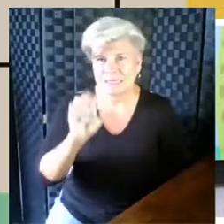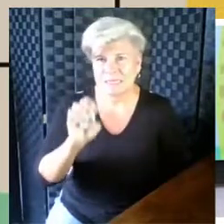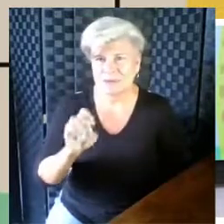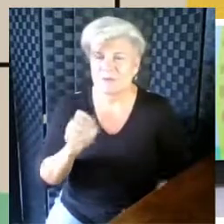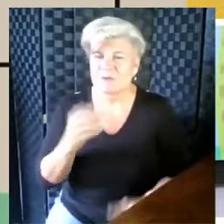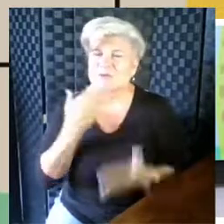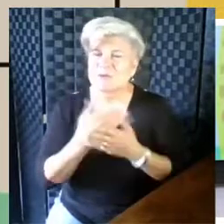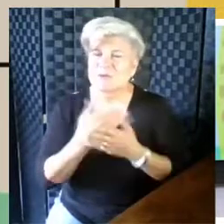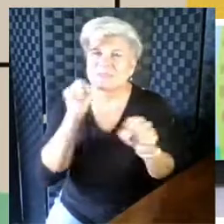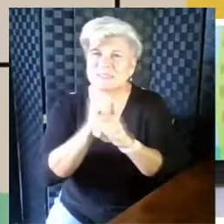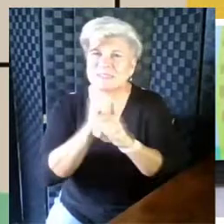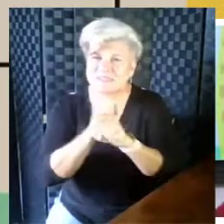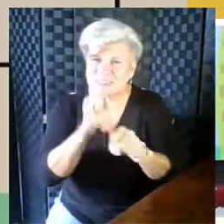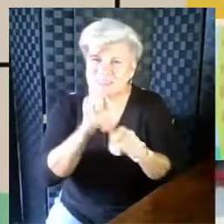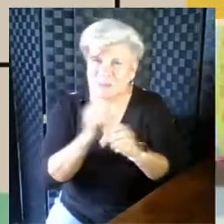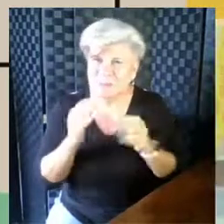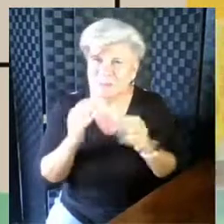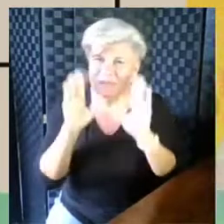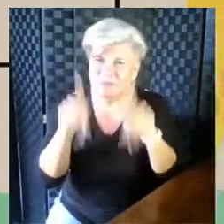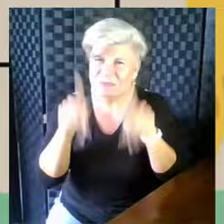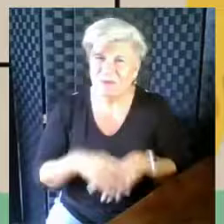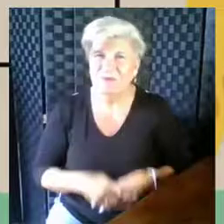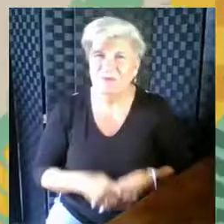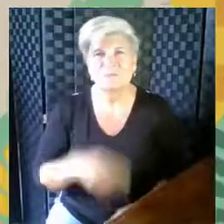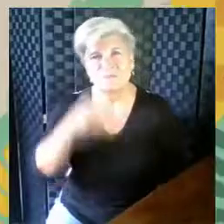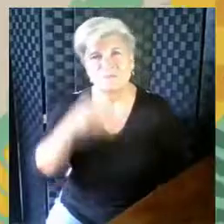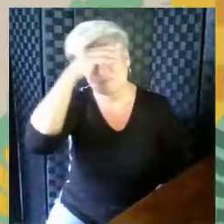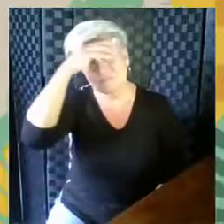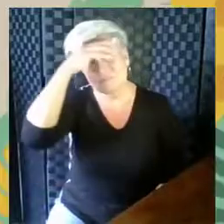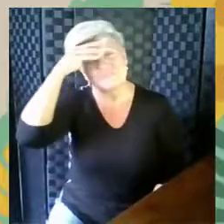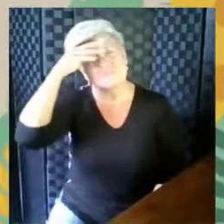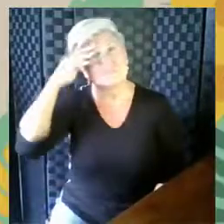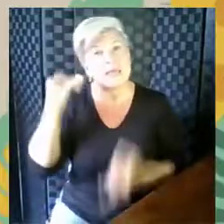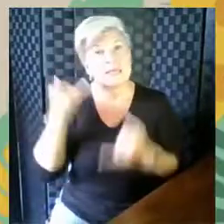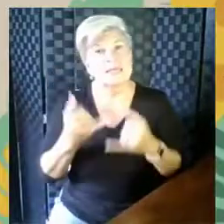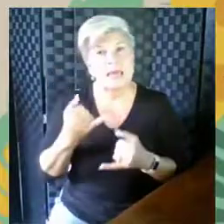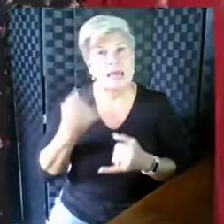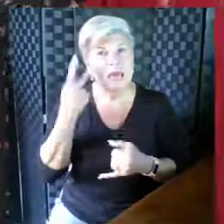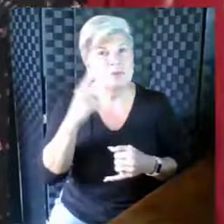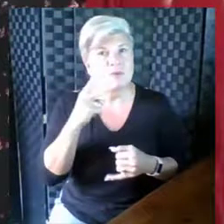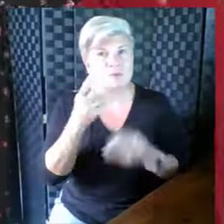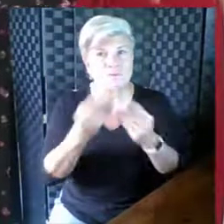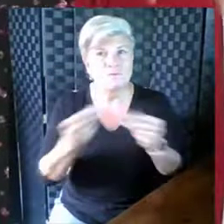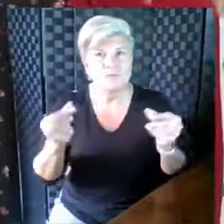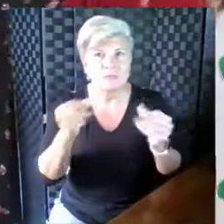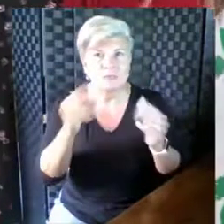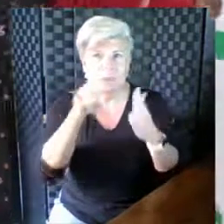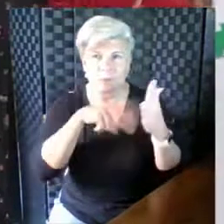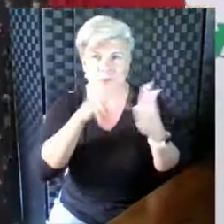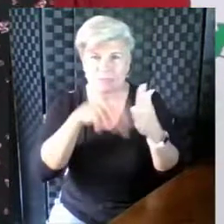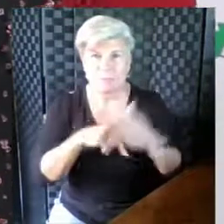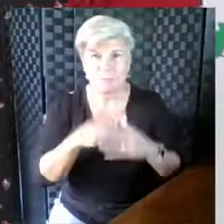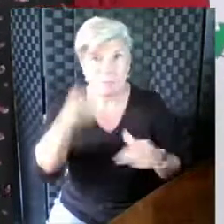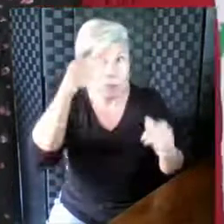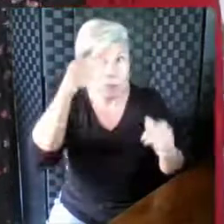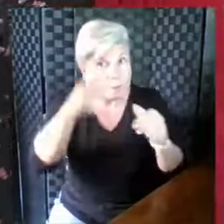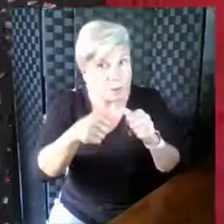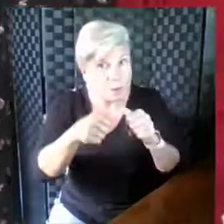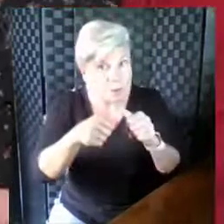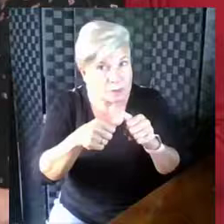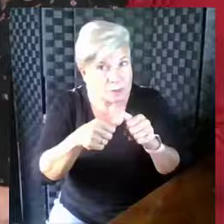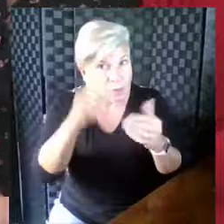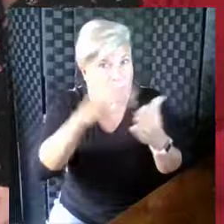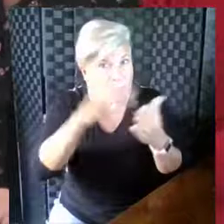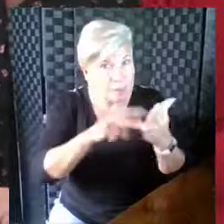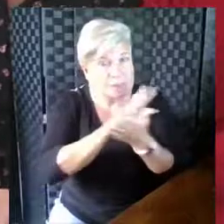Way to go in working so hard with your words today. Now let's look at our fluency passage. Remember, we are going